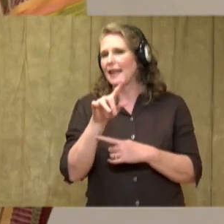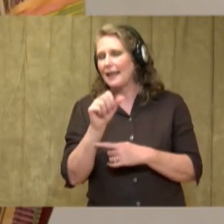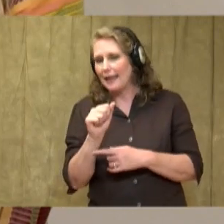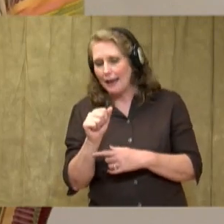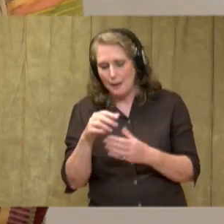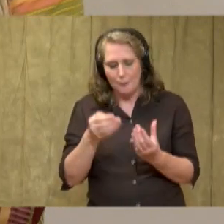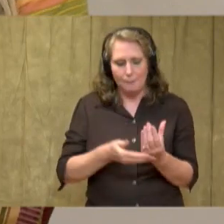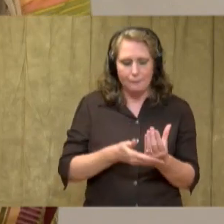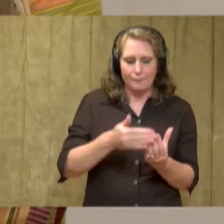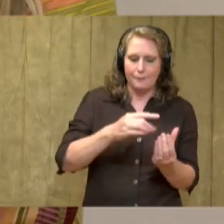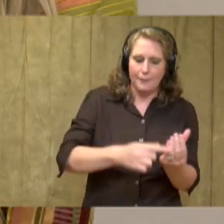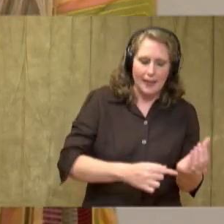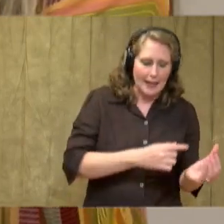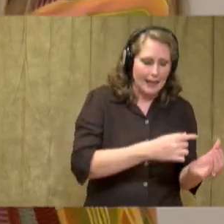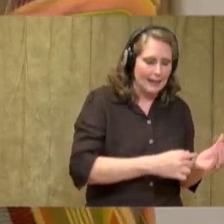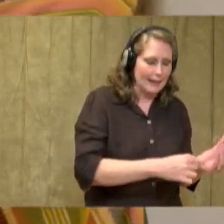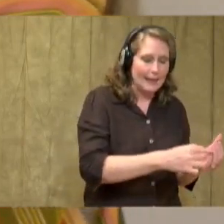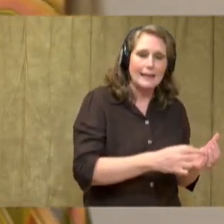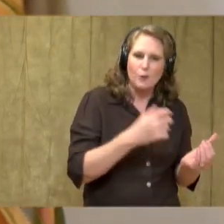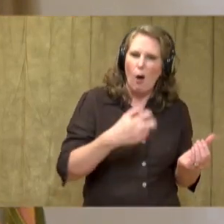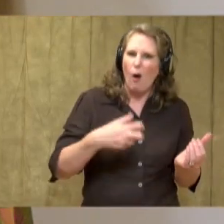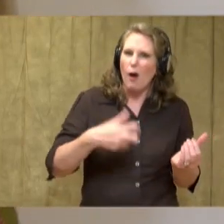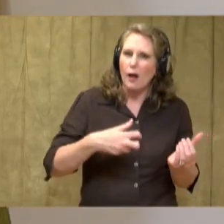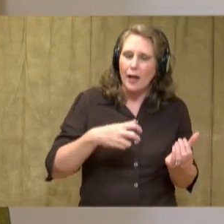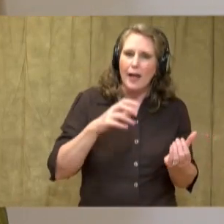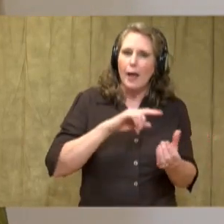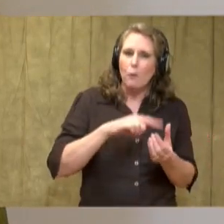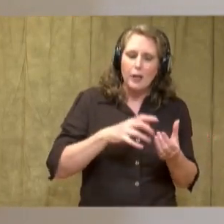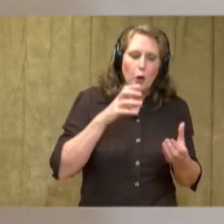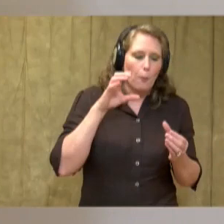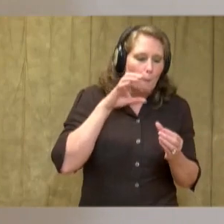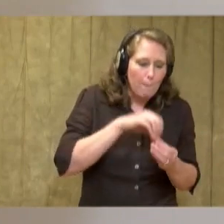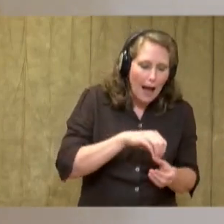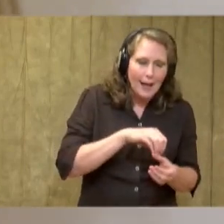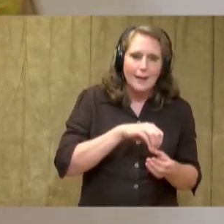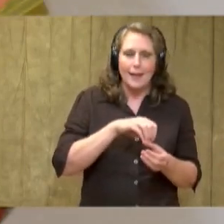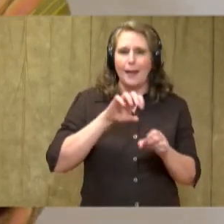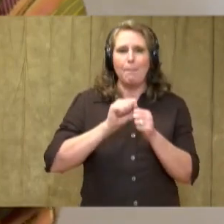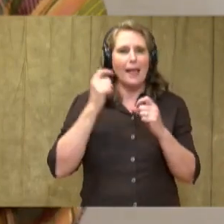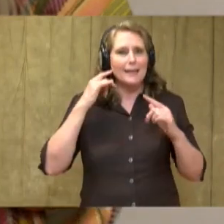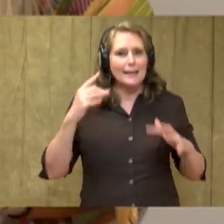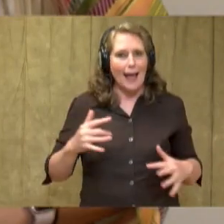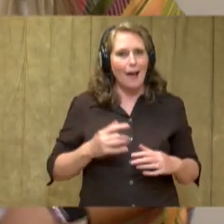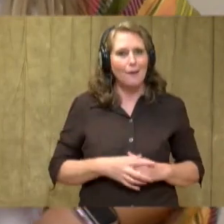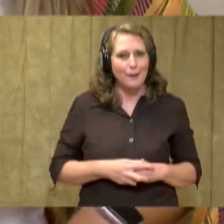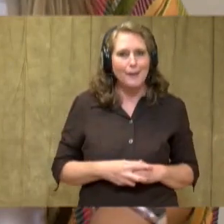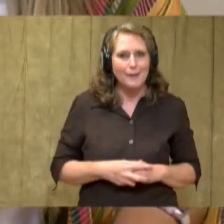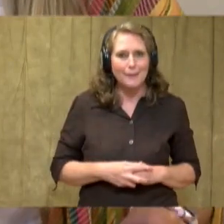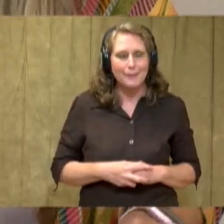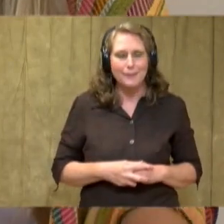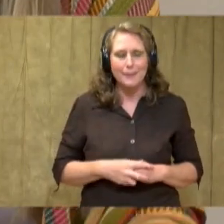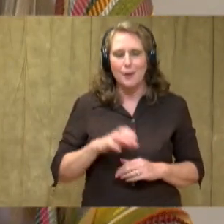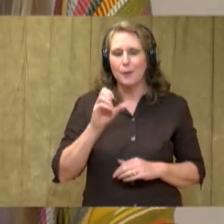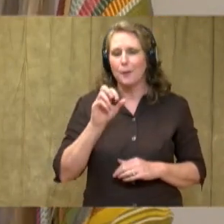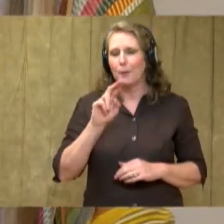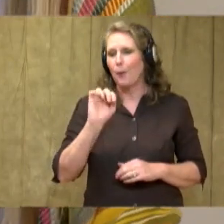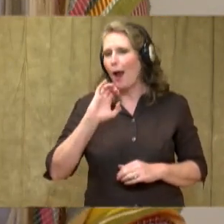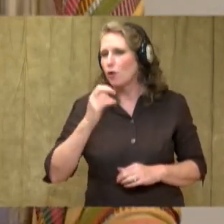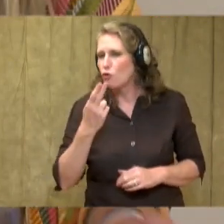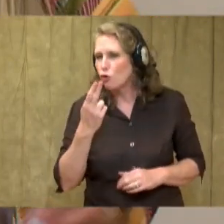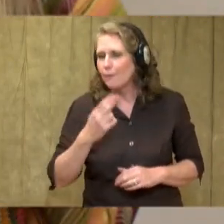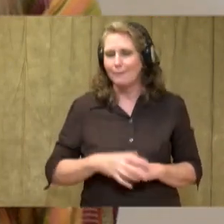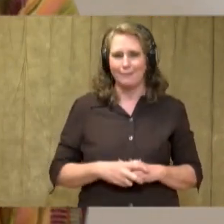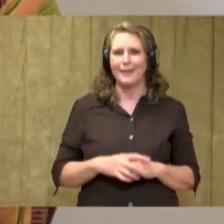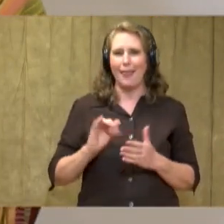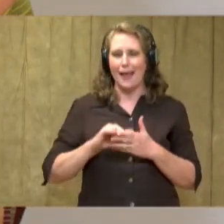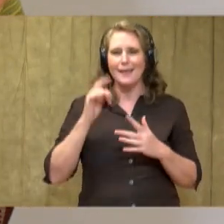word crispy is describing the tortilla. So there's another one. Good, good. Okay.